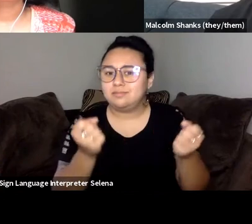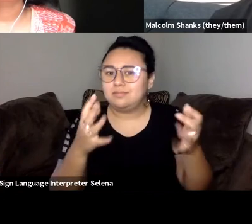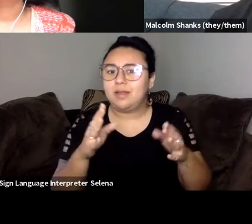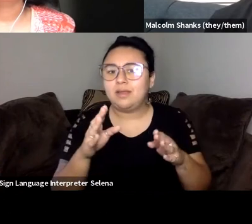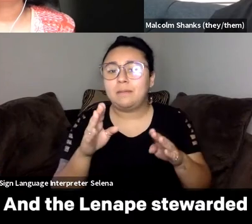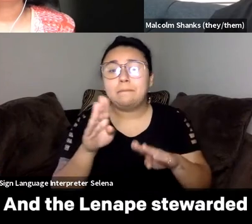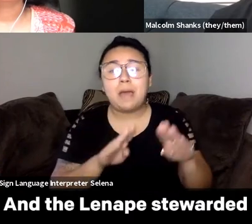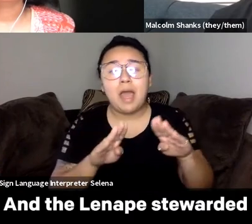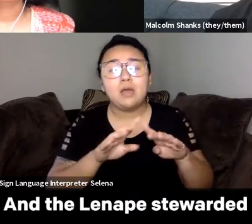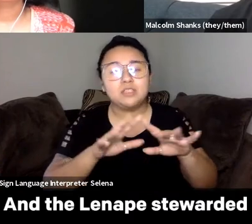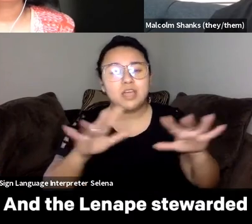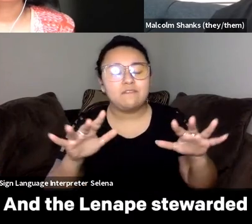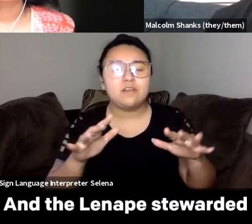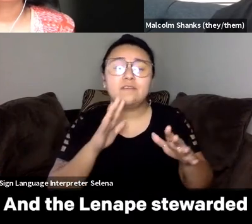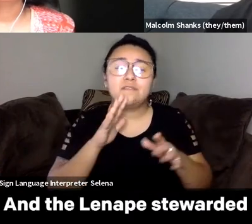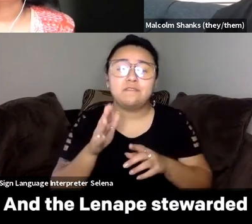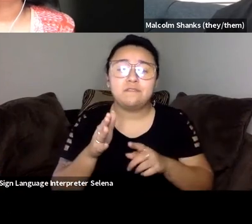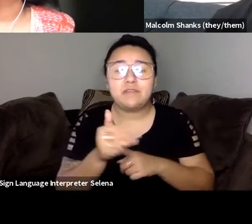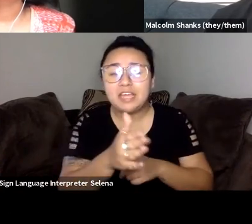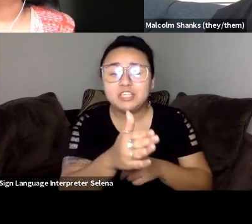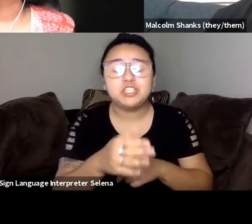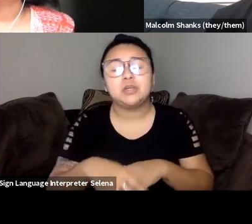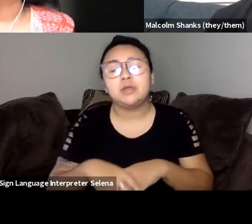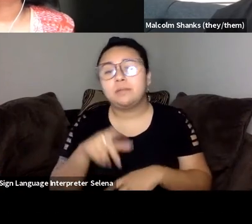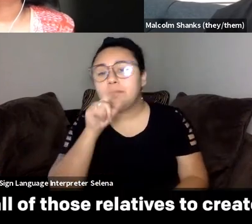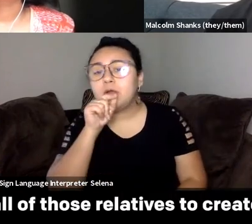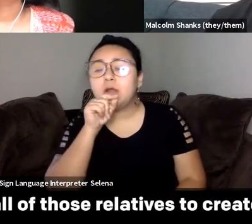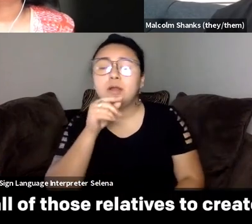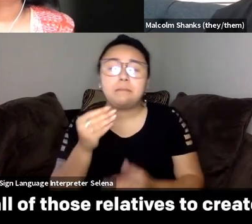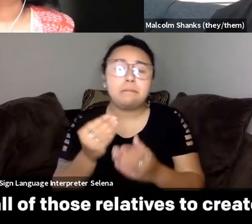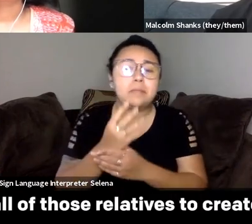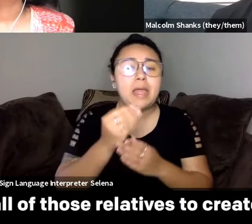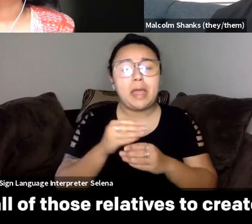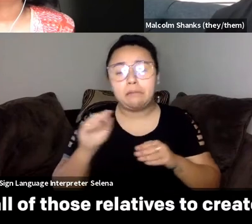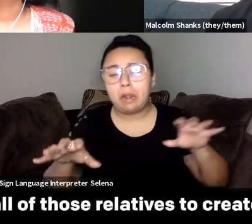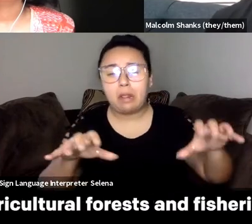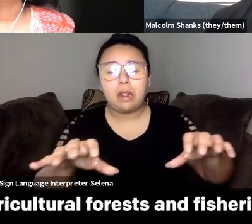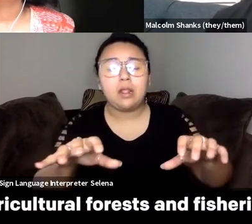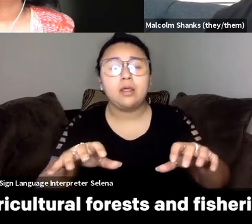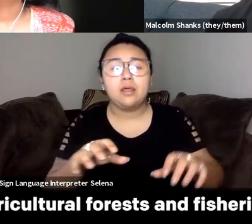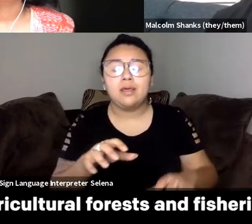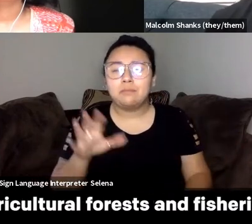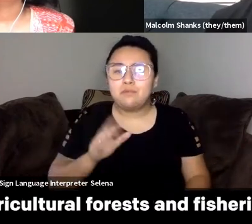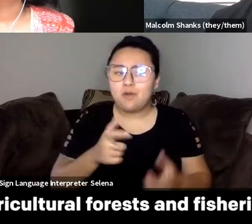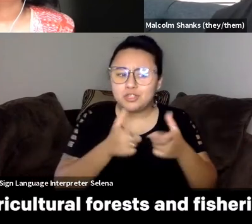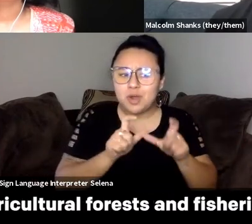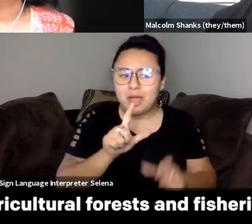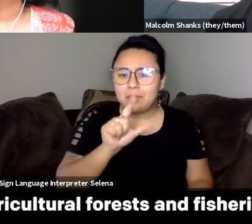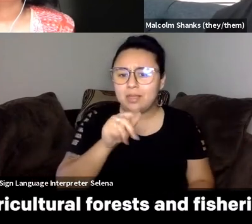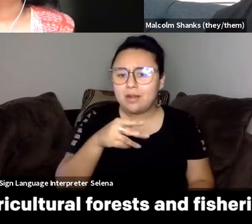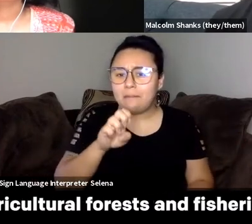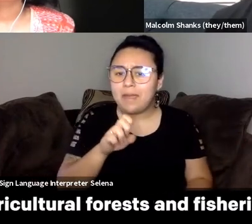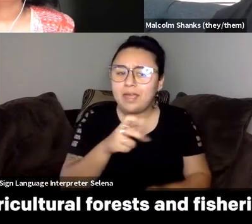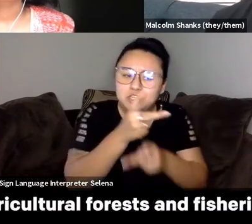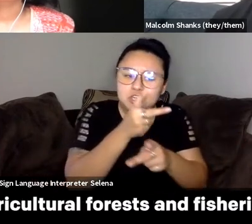different kinds of plant relatives. And the Lenape stewarded all of those relatives to create